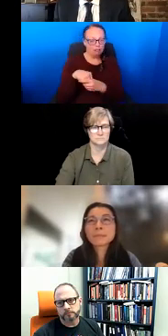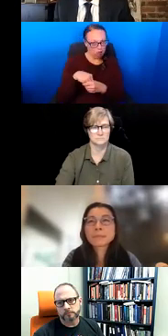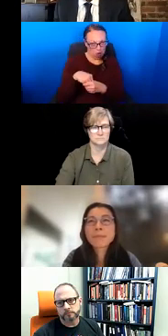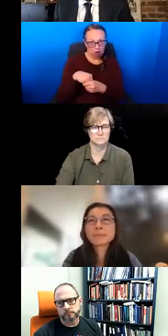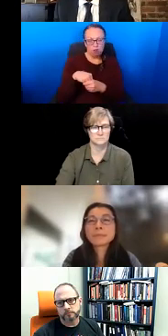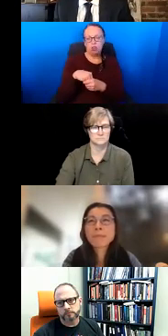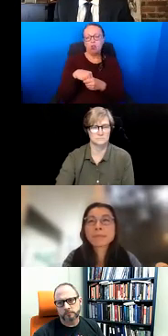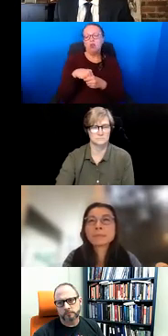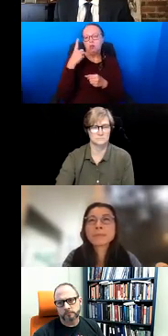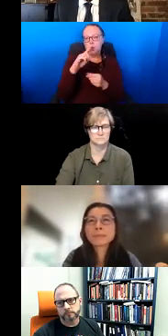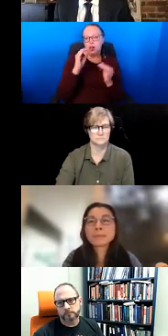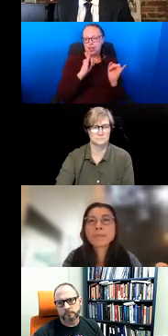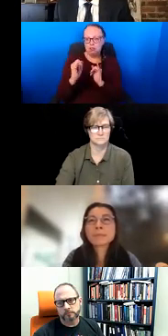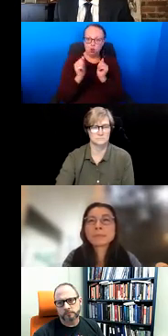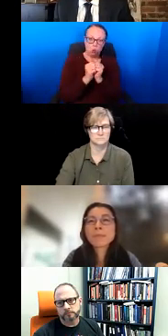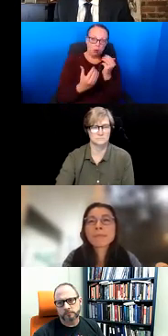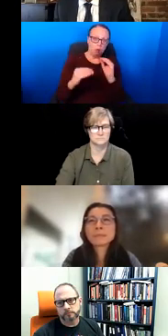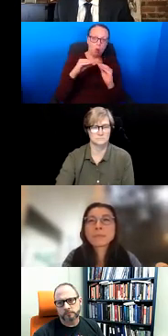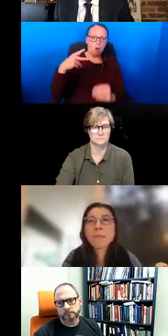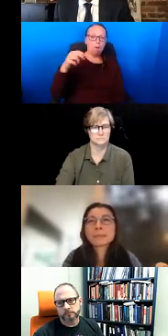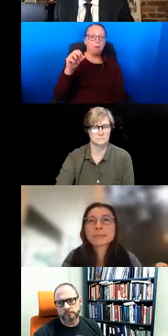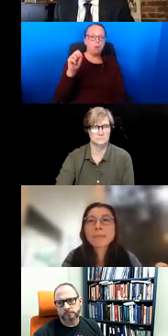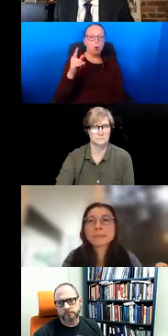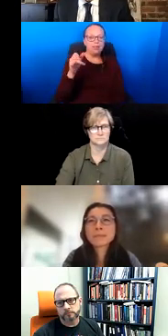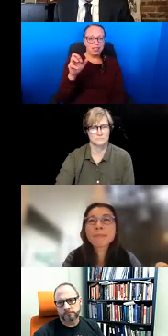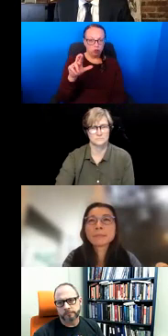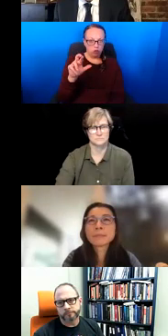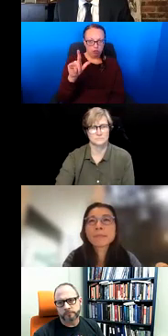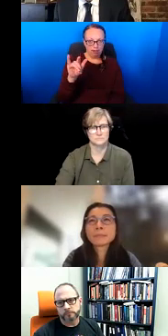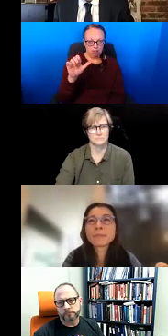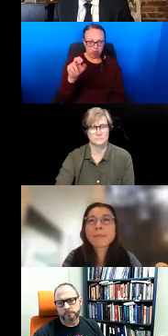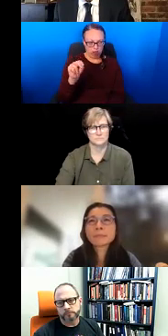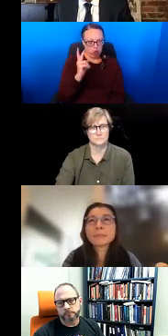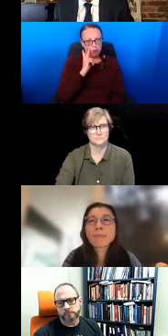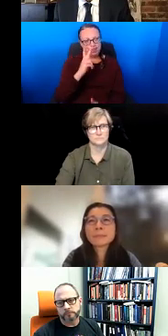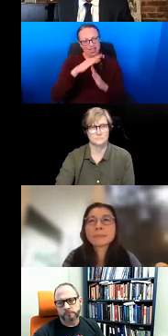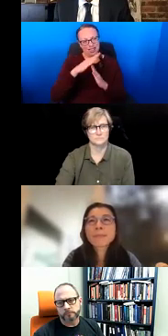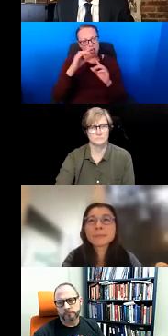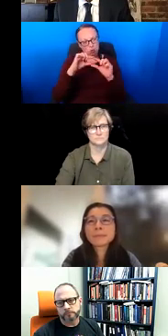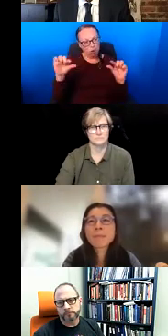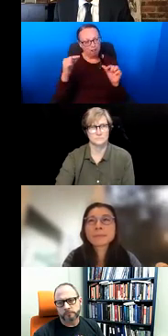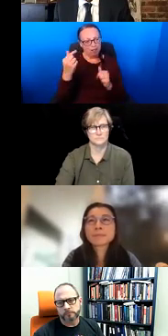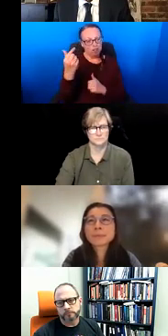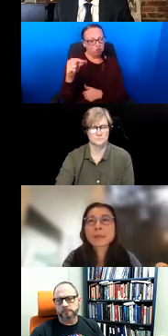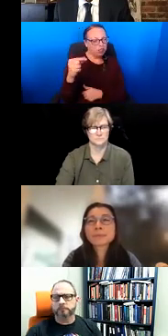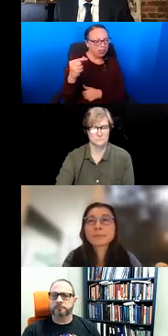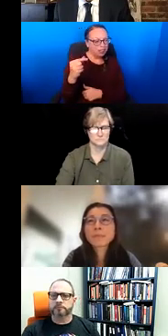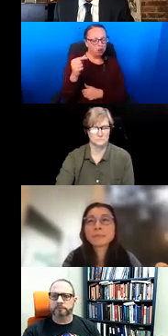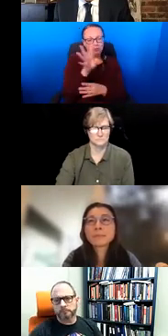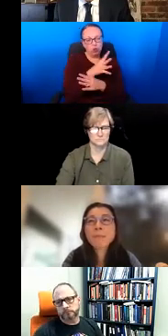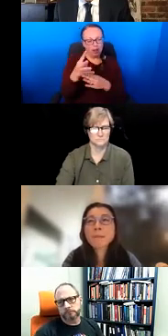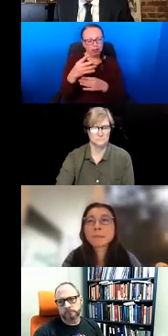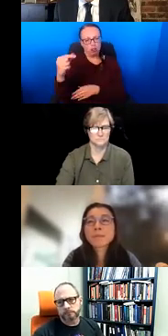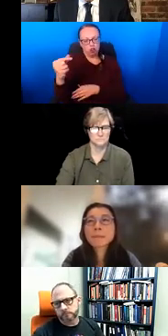more posterior lesions, or at least not to the same degree. You can see in the top graph that the green line, which represents the mirror image